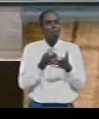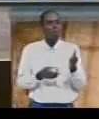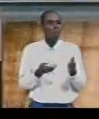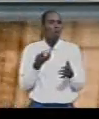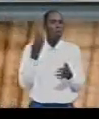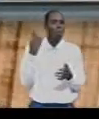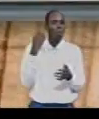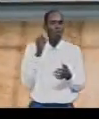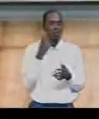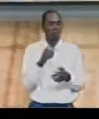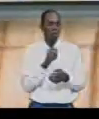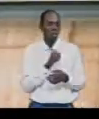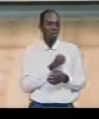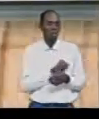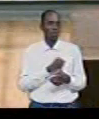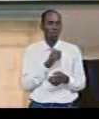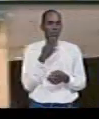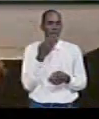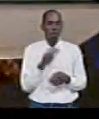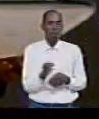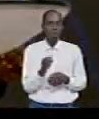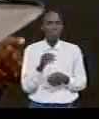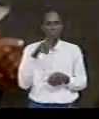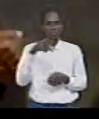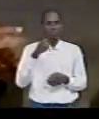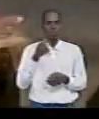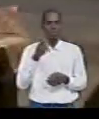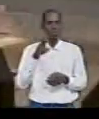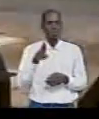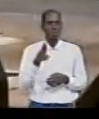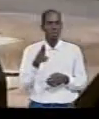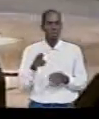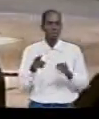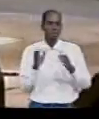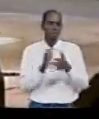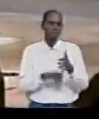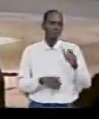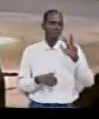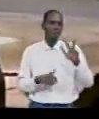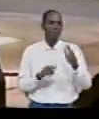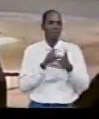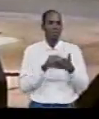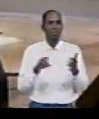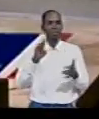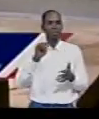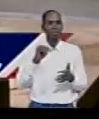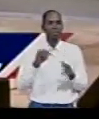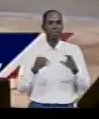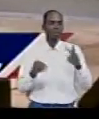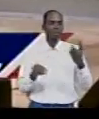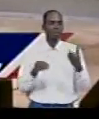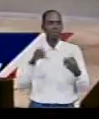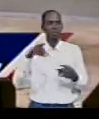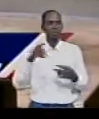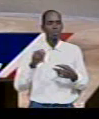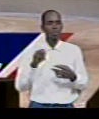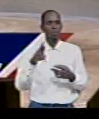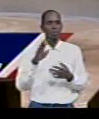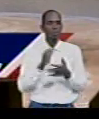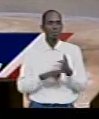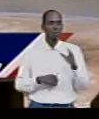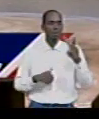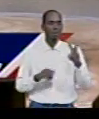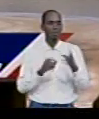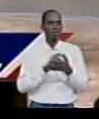Look at 2 Peter chapter 3. And we're reading from verse 14, 2 Peter chapter 3, verse